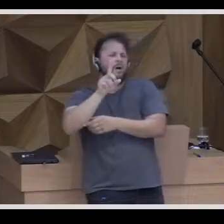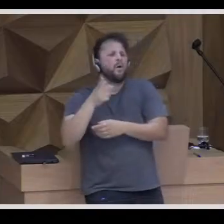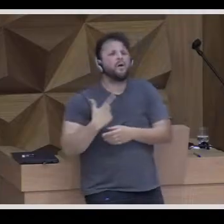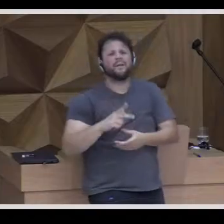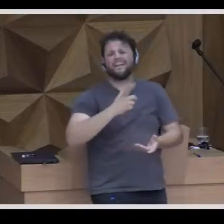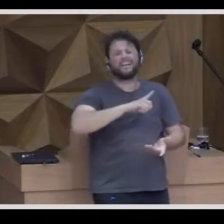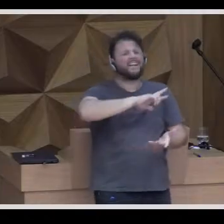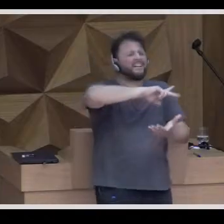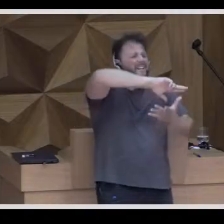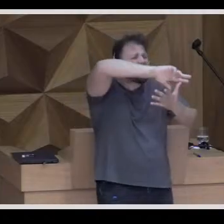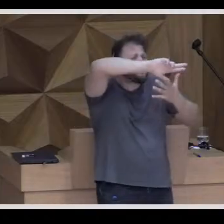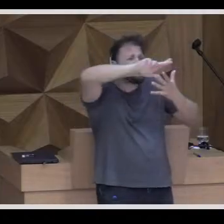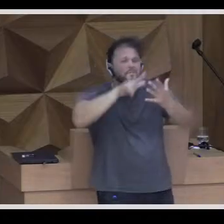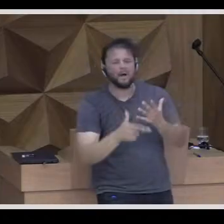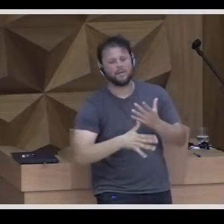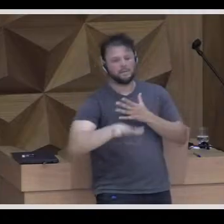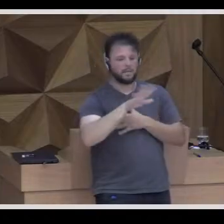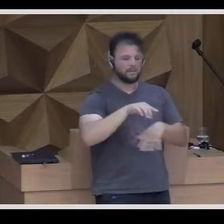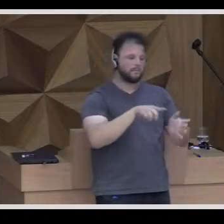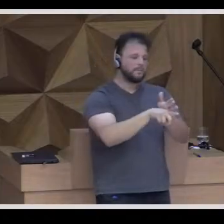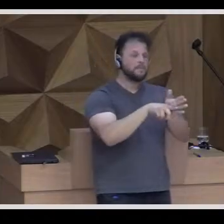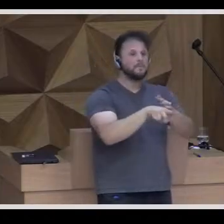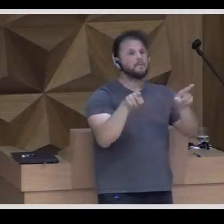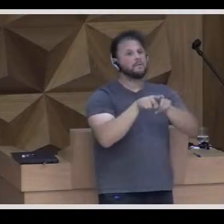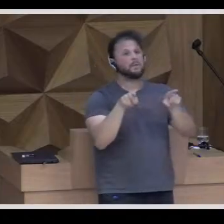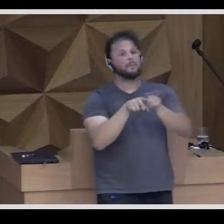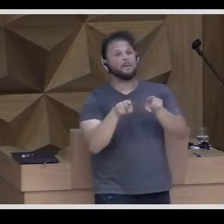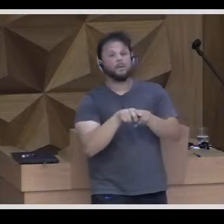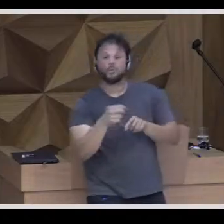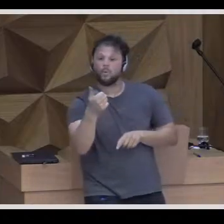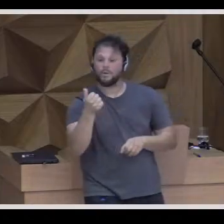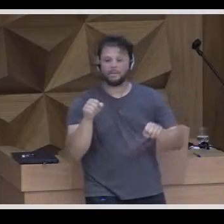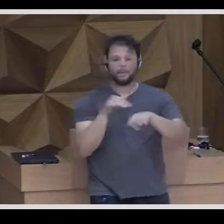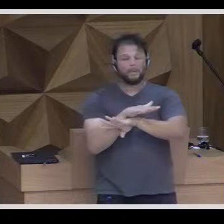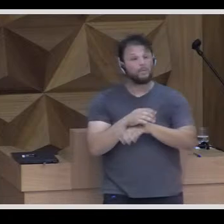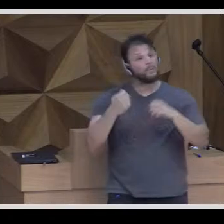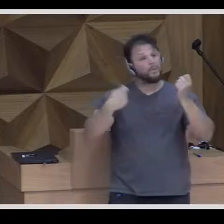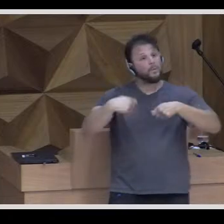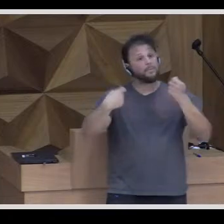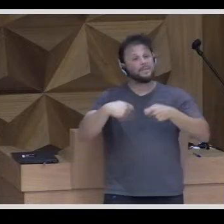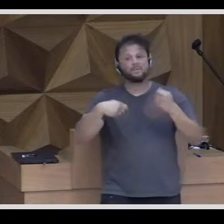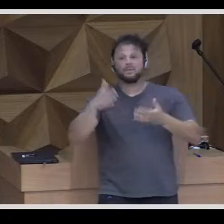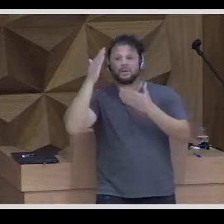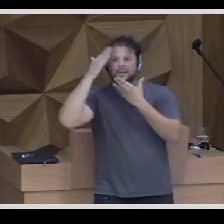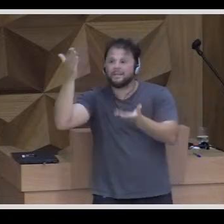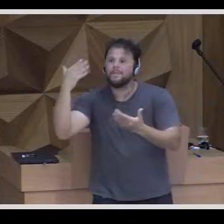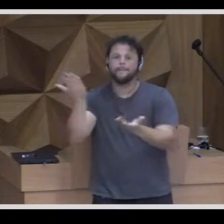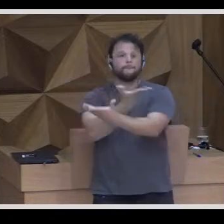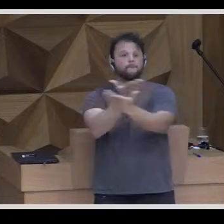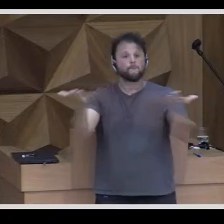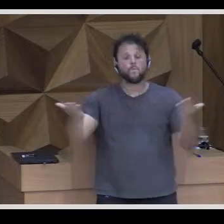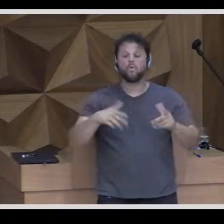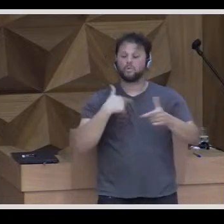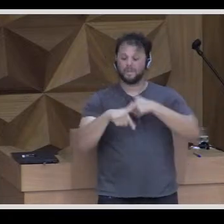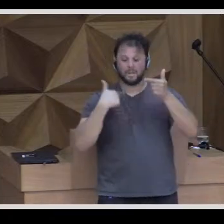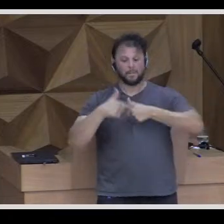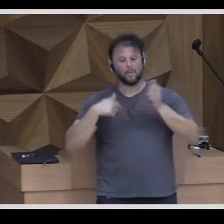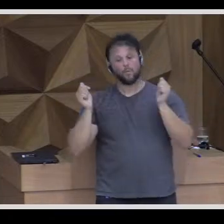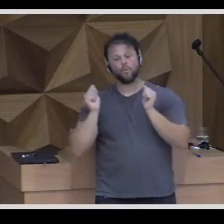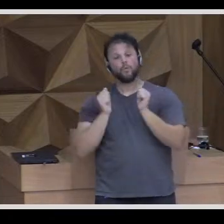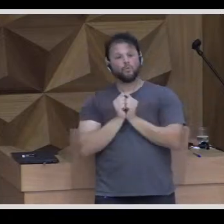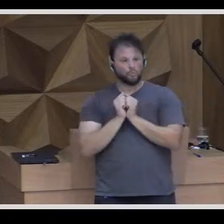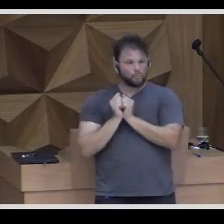Okay, so I'm going to wrap up very shortly. I have to thank all the people I work with. None of the work I do is by myself, of course. My